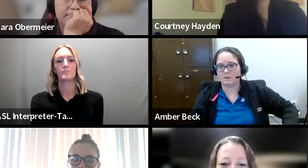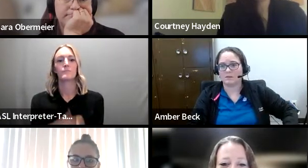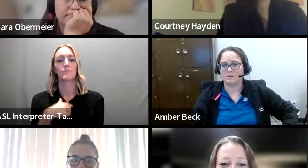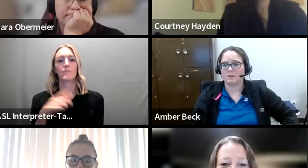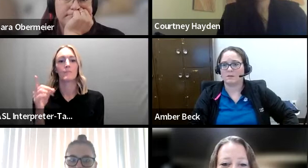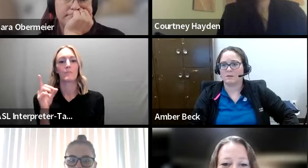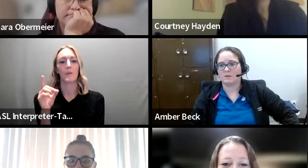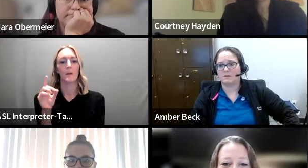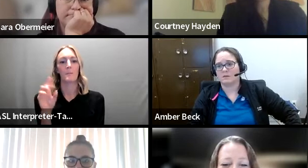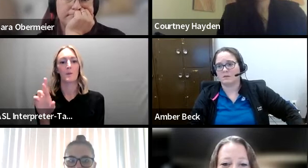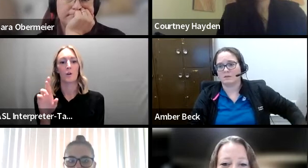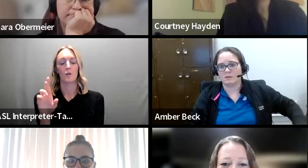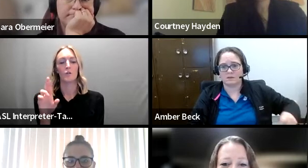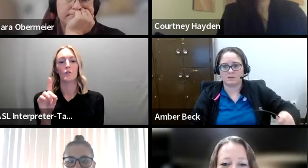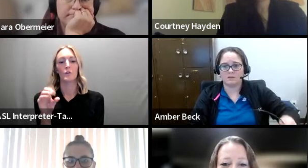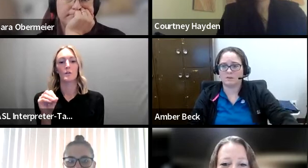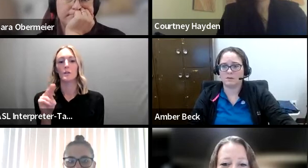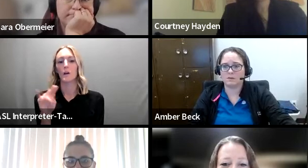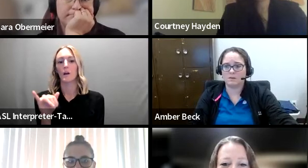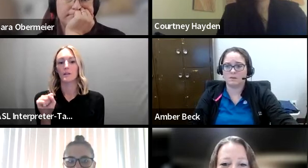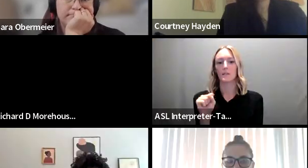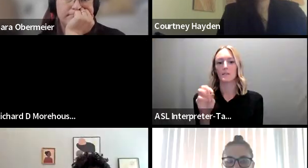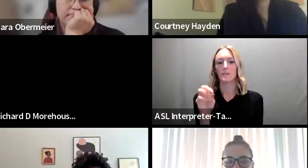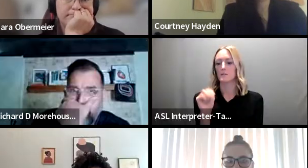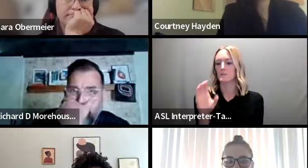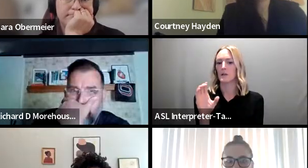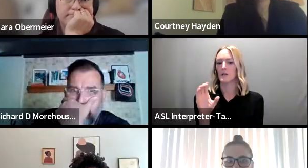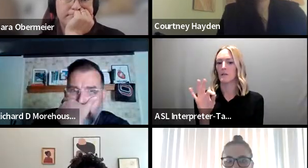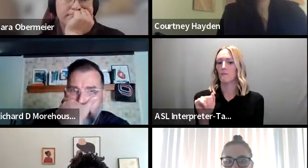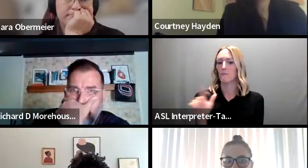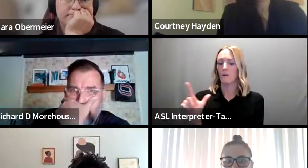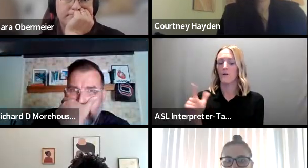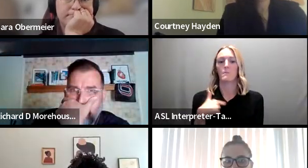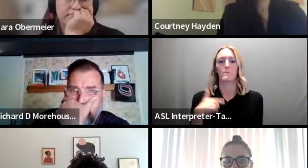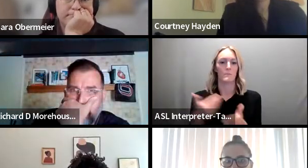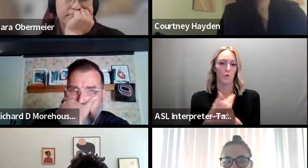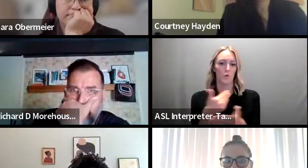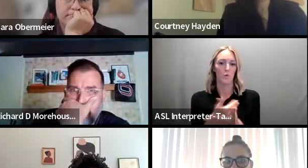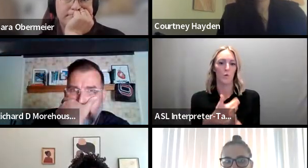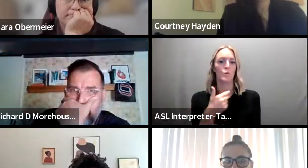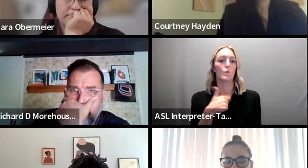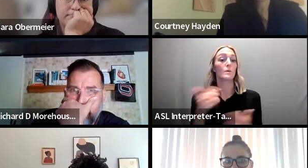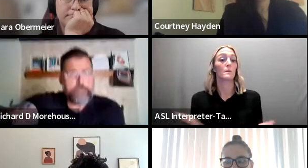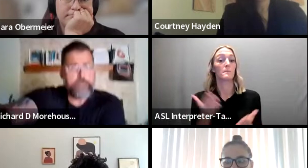I am here. I am new, and I am here on behalf of the center.